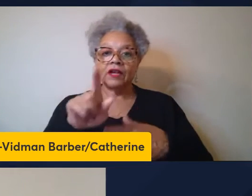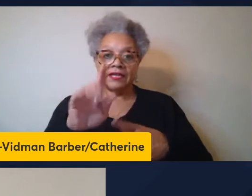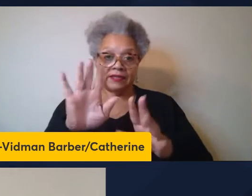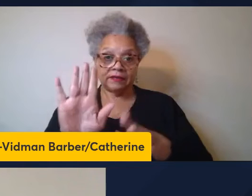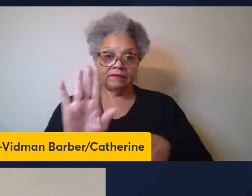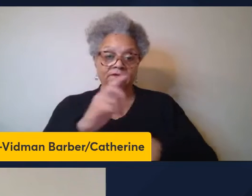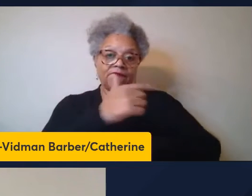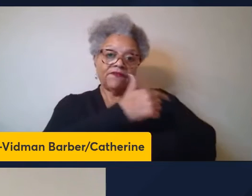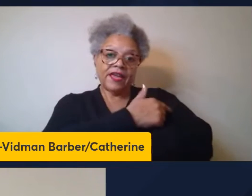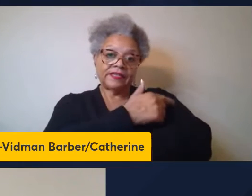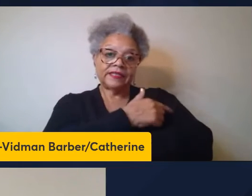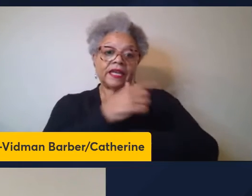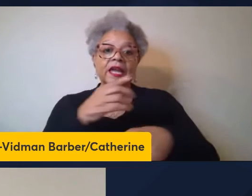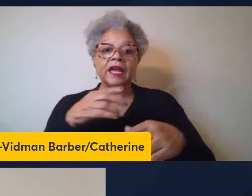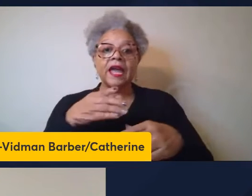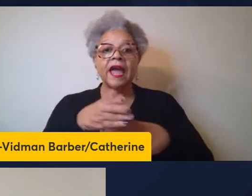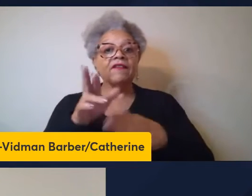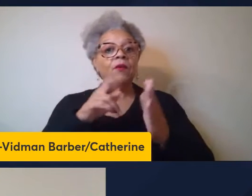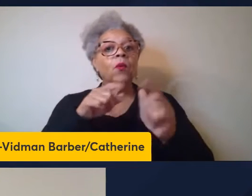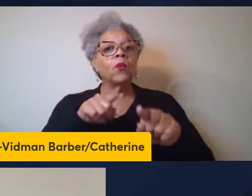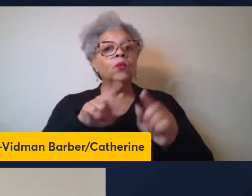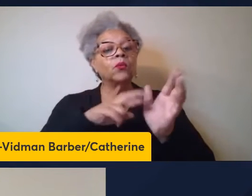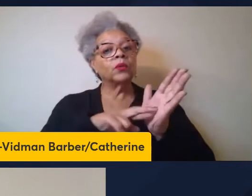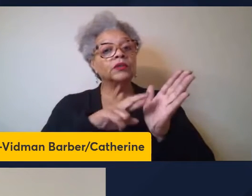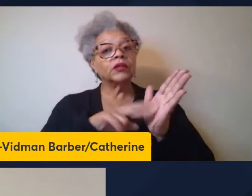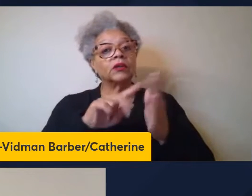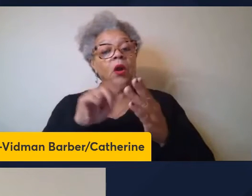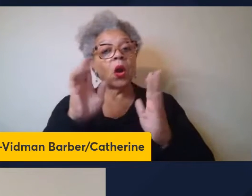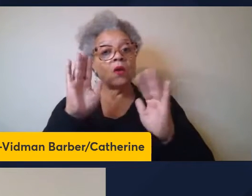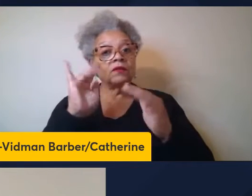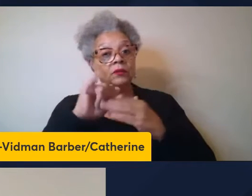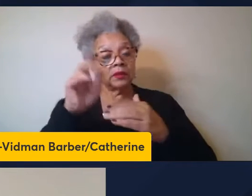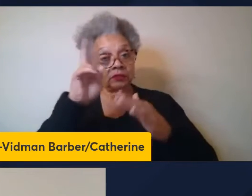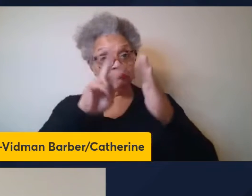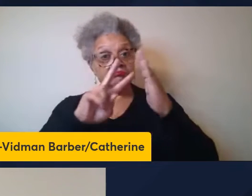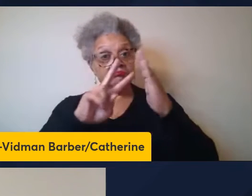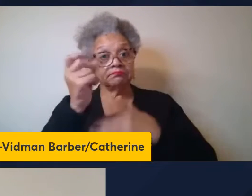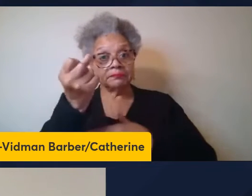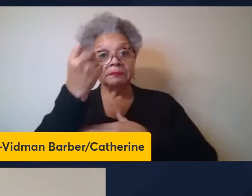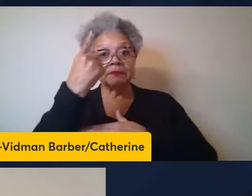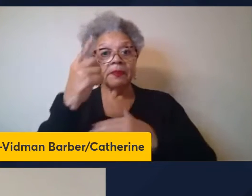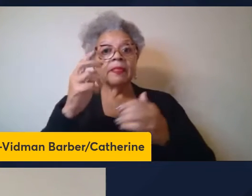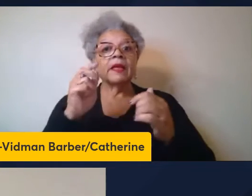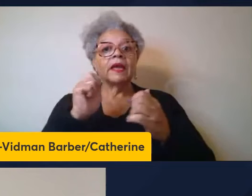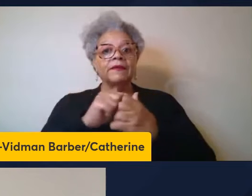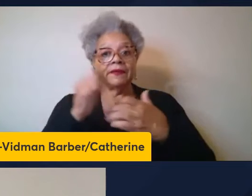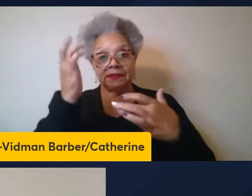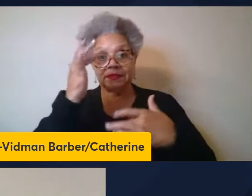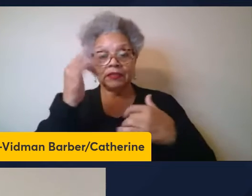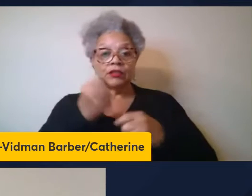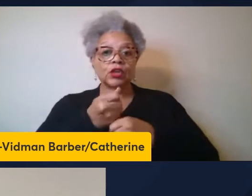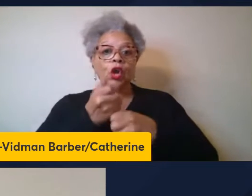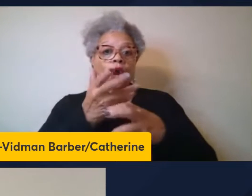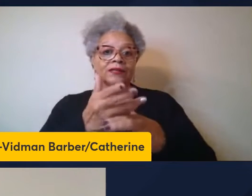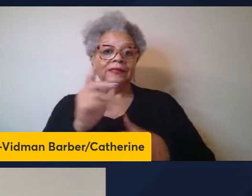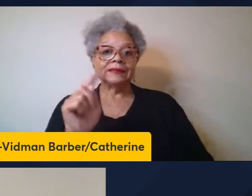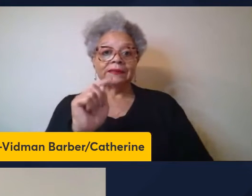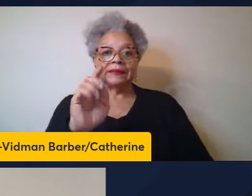Dr. Musvasvi hopes to gain insights that will ultimately reduce the disease burden caused by tuberculosis. Welcome Munya.